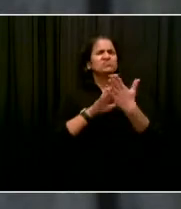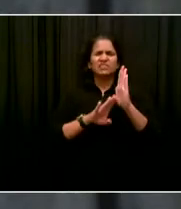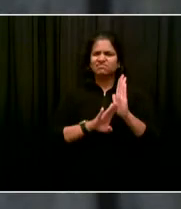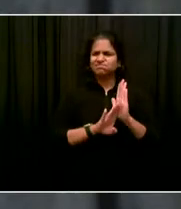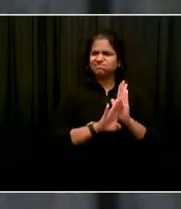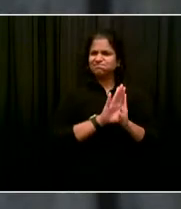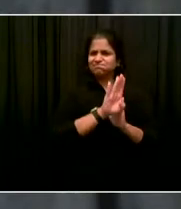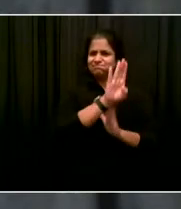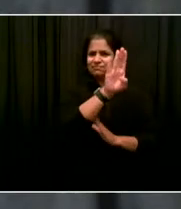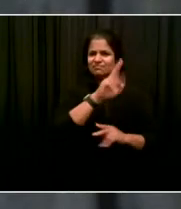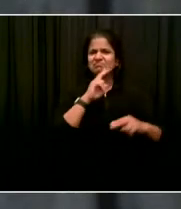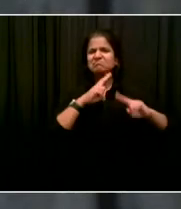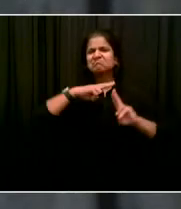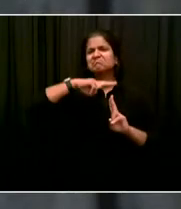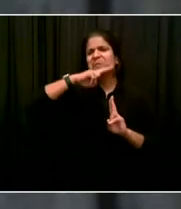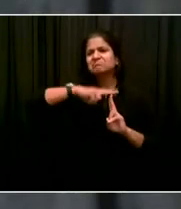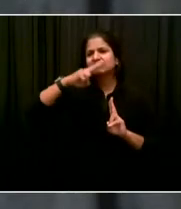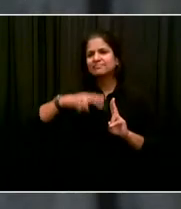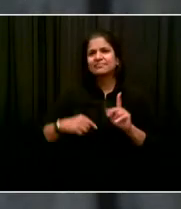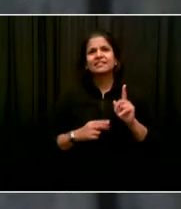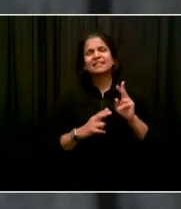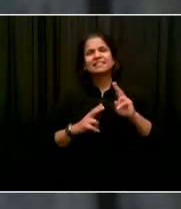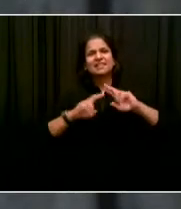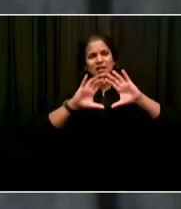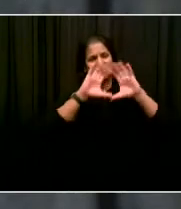take shots at you. And we just